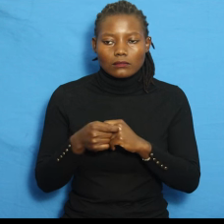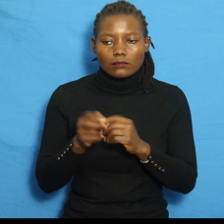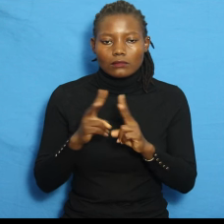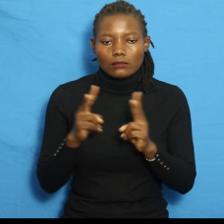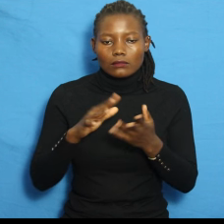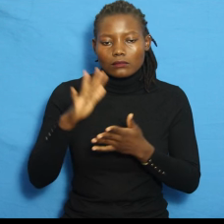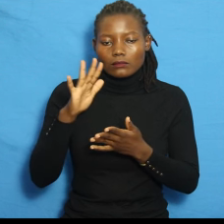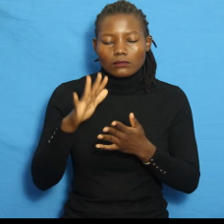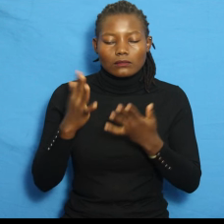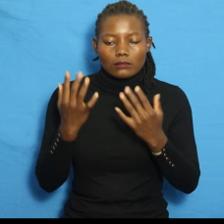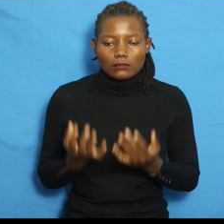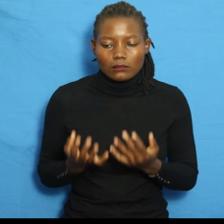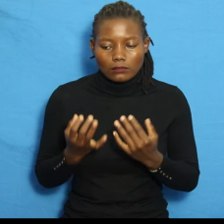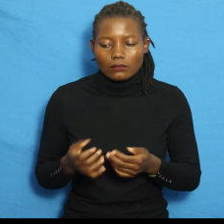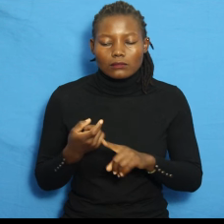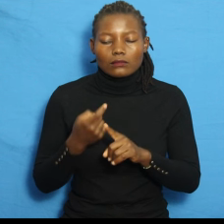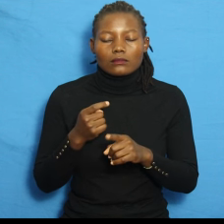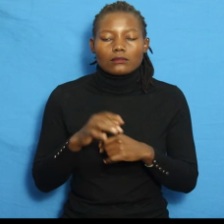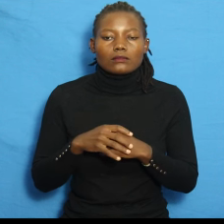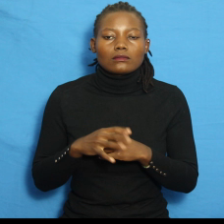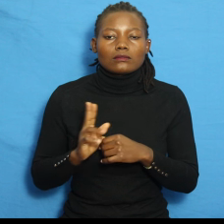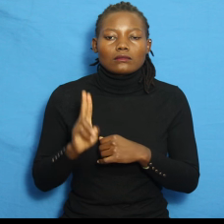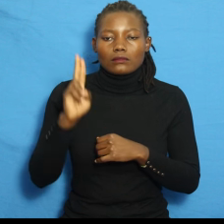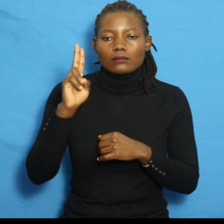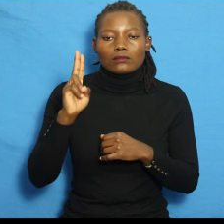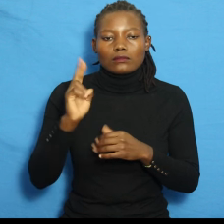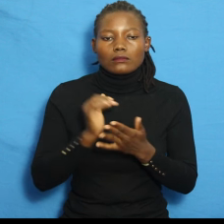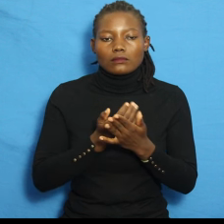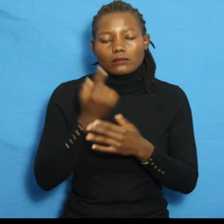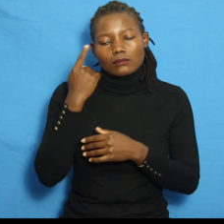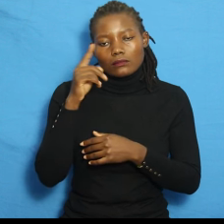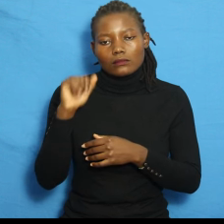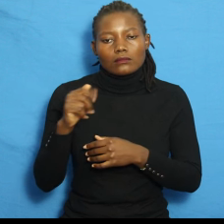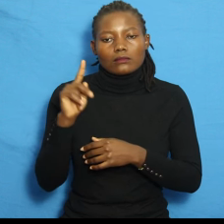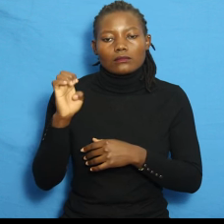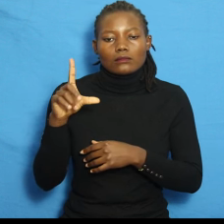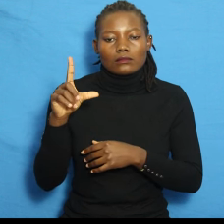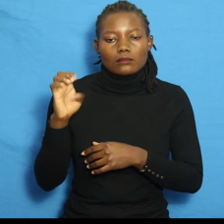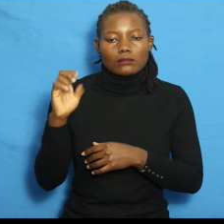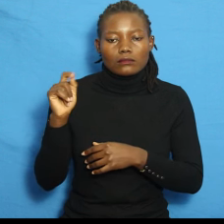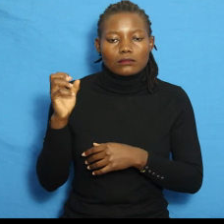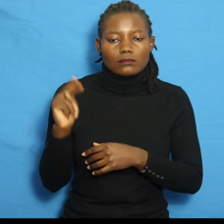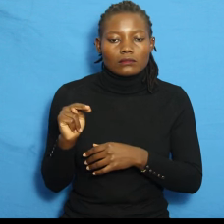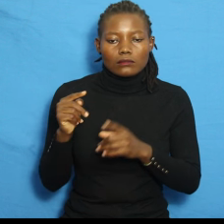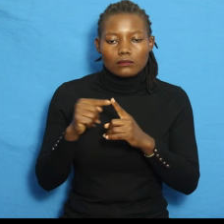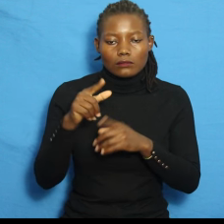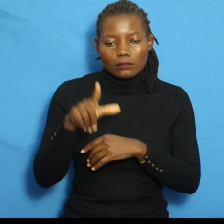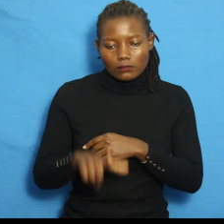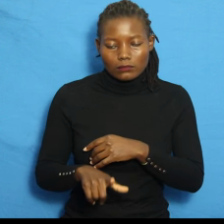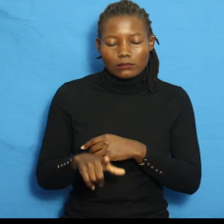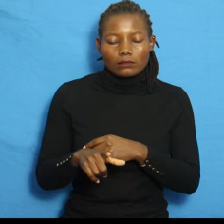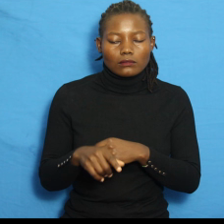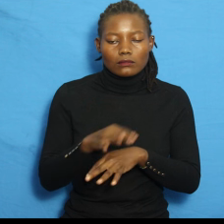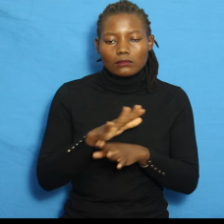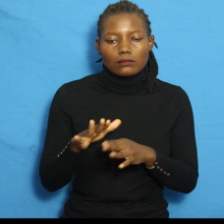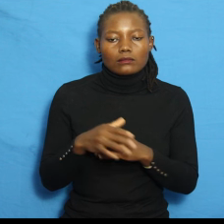weight from the upper part of the skeleton down to the lower part of the skeleton